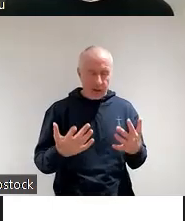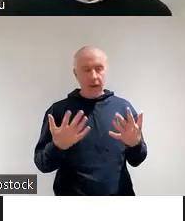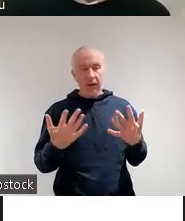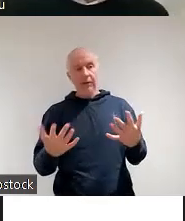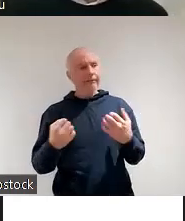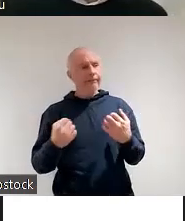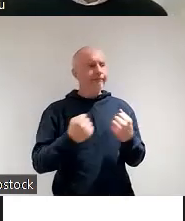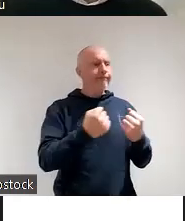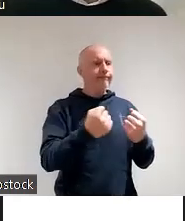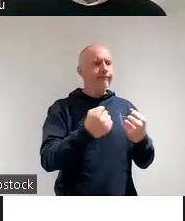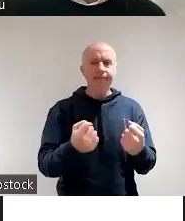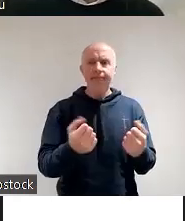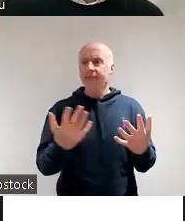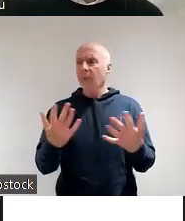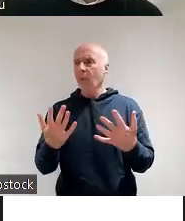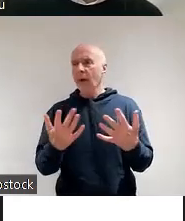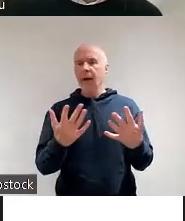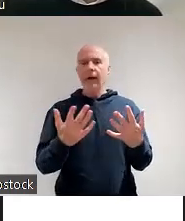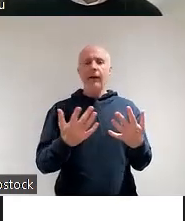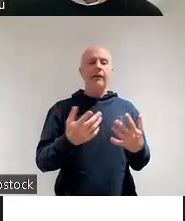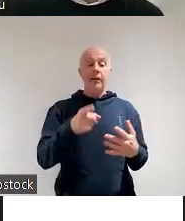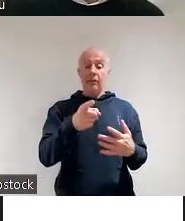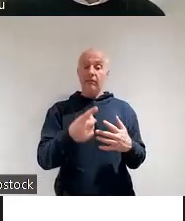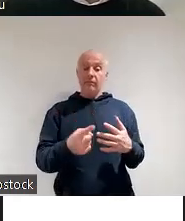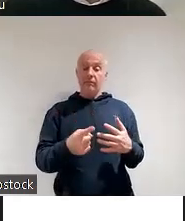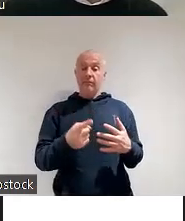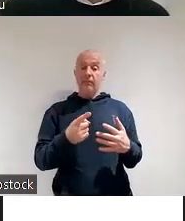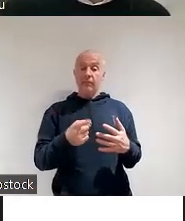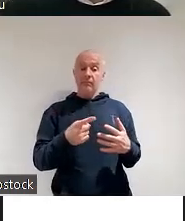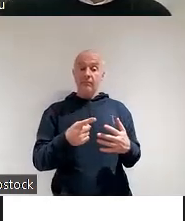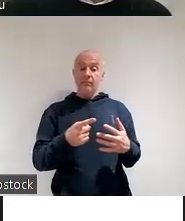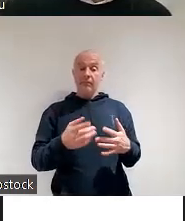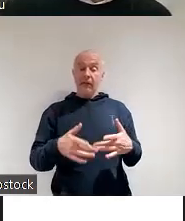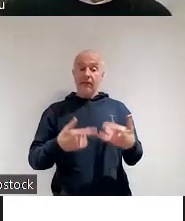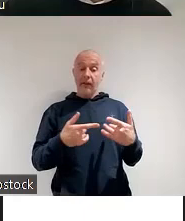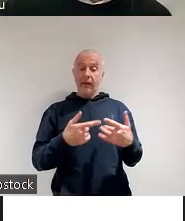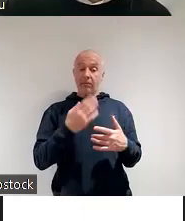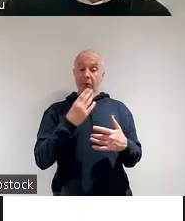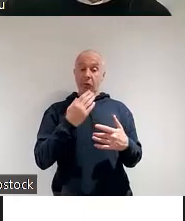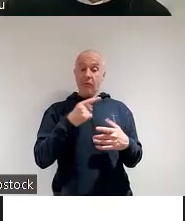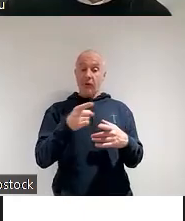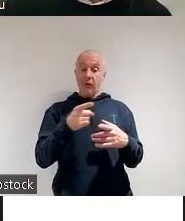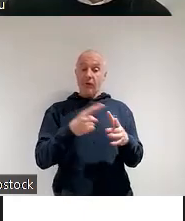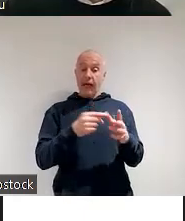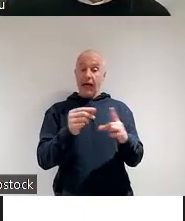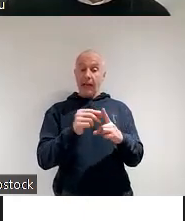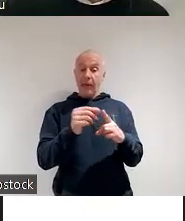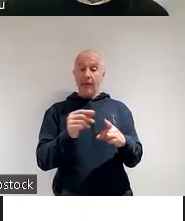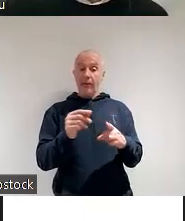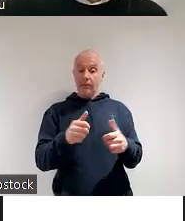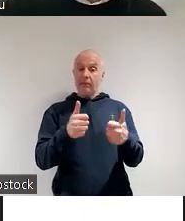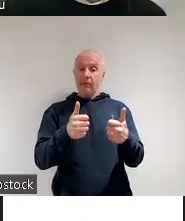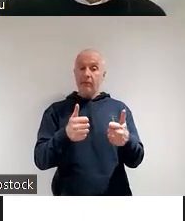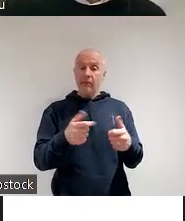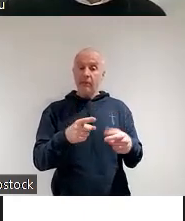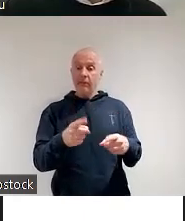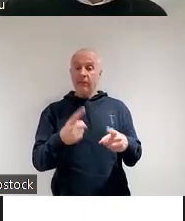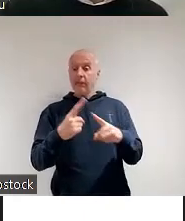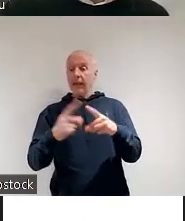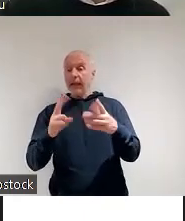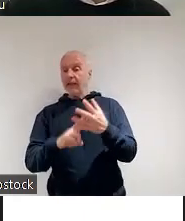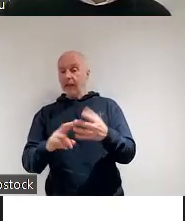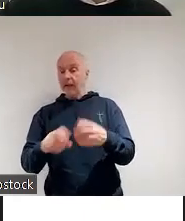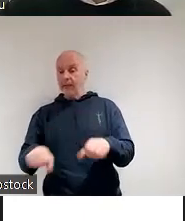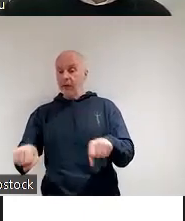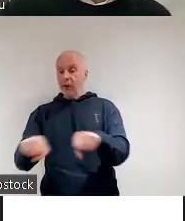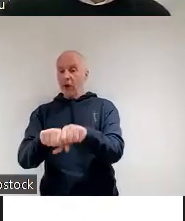problems. So this is why, as I mentioned at the start of this presentation, EV charging is a completely